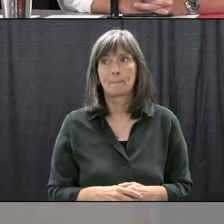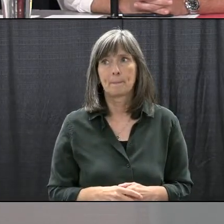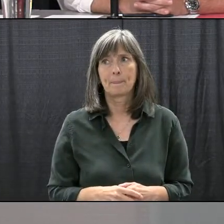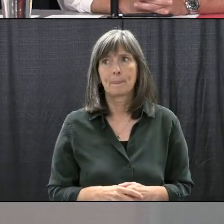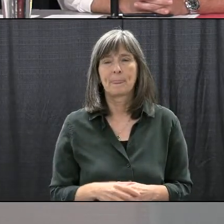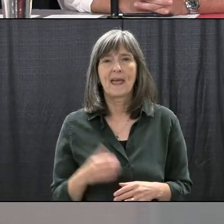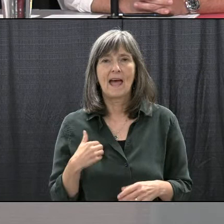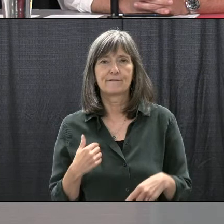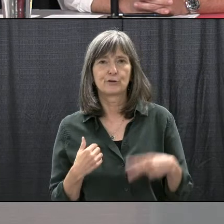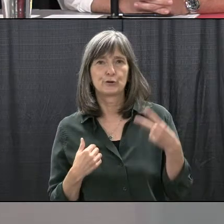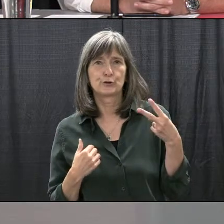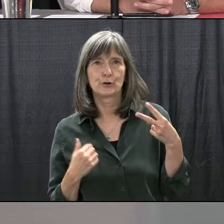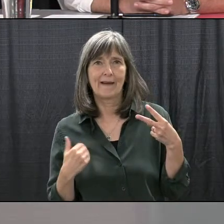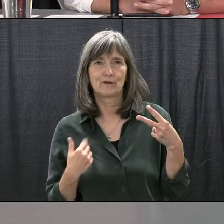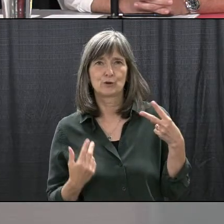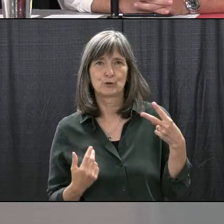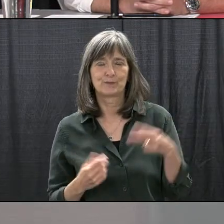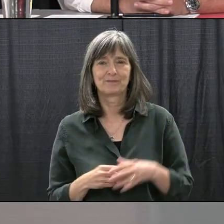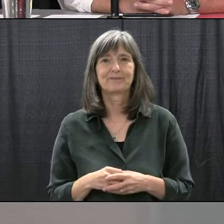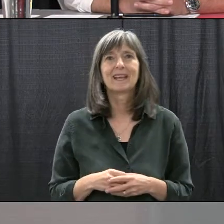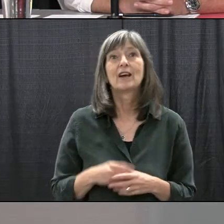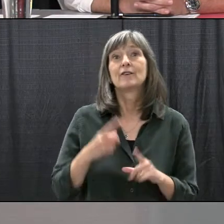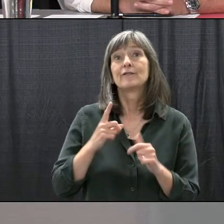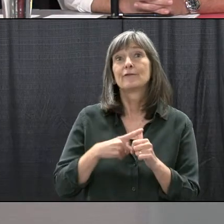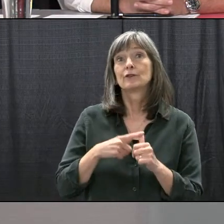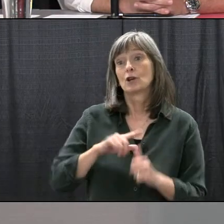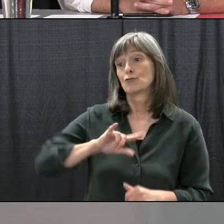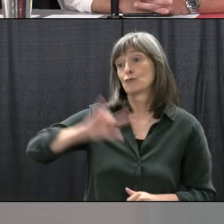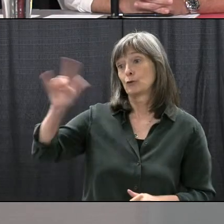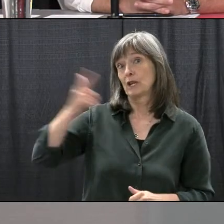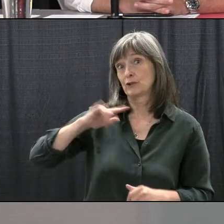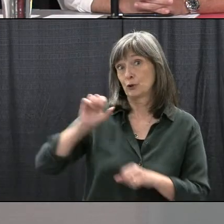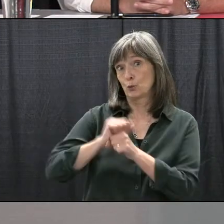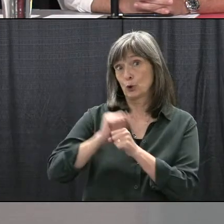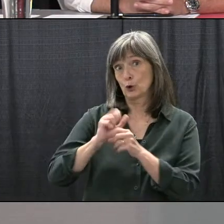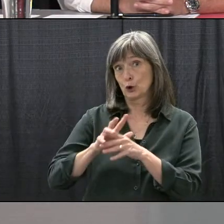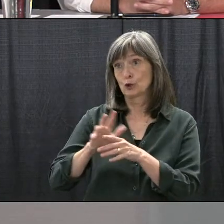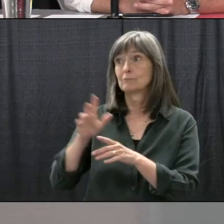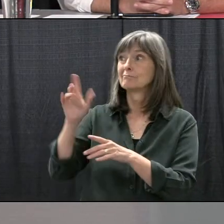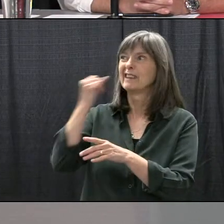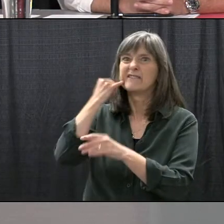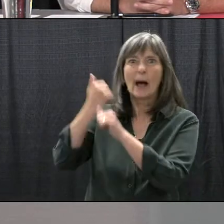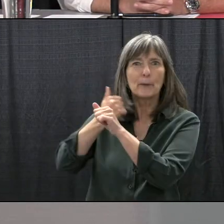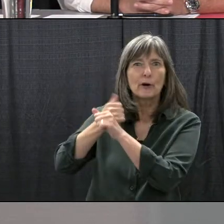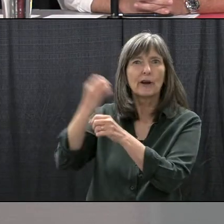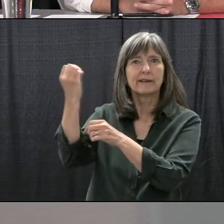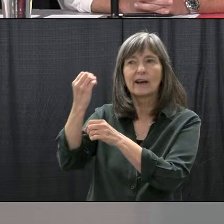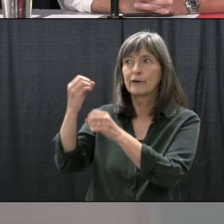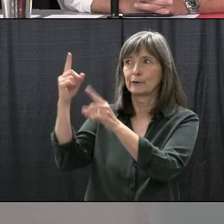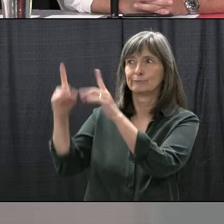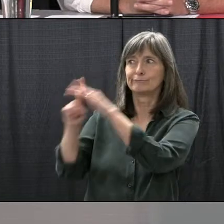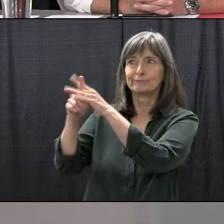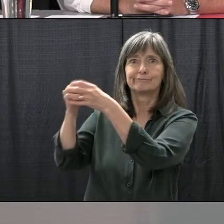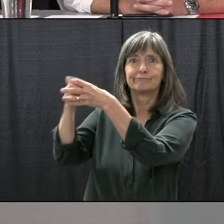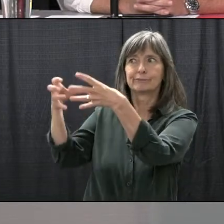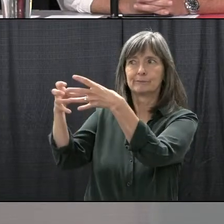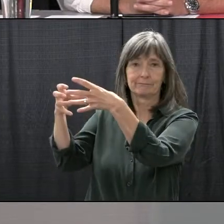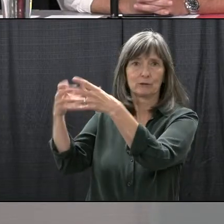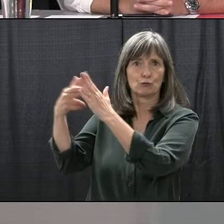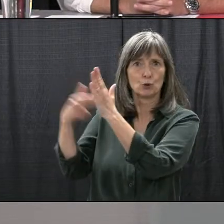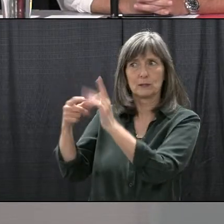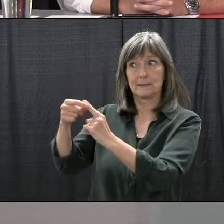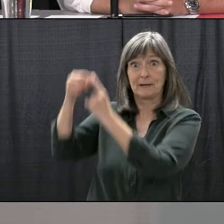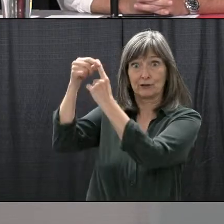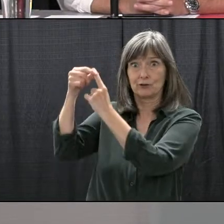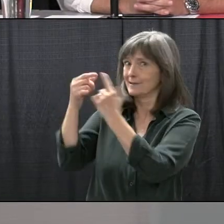couple questions. I want to ask about rotational worker outbreak sites. You mentioned that they're no longer going to be treated differently.